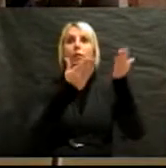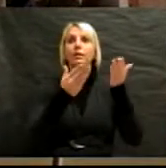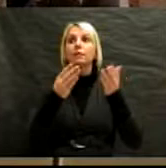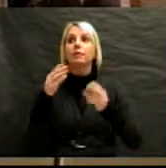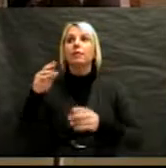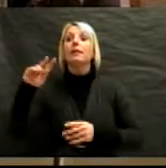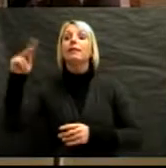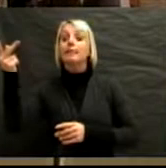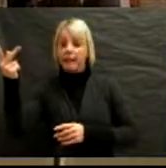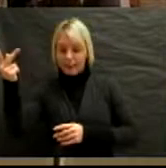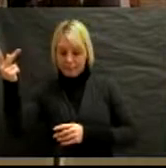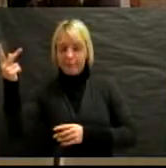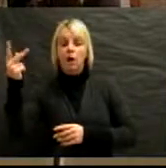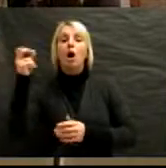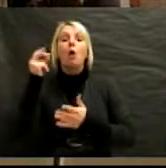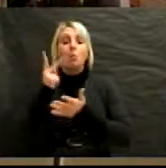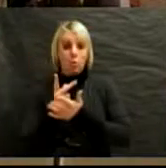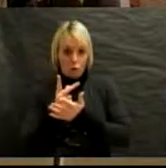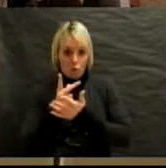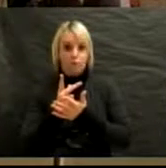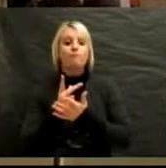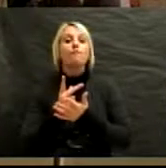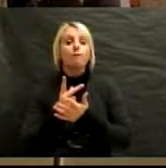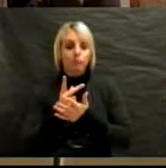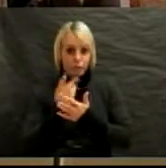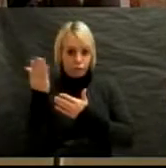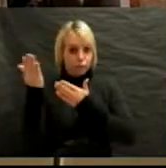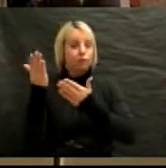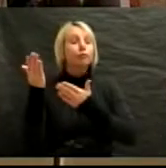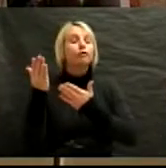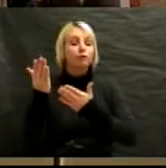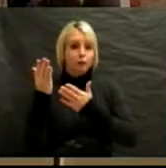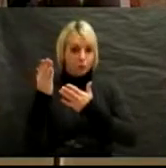assignments to the committees as specified. Any further discussion?